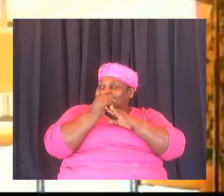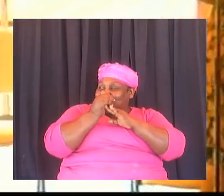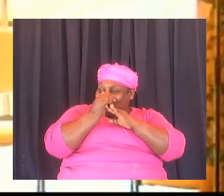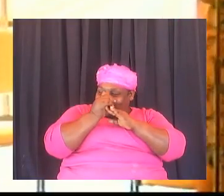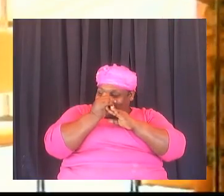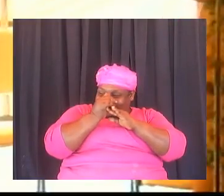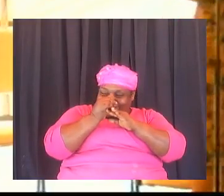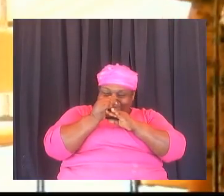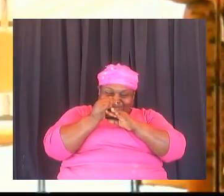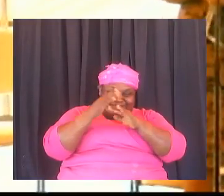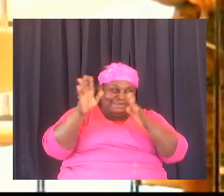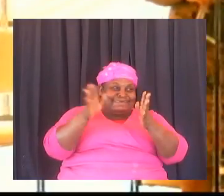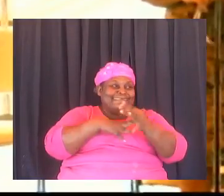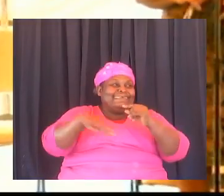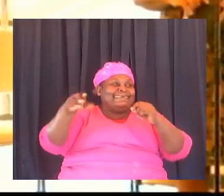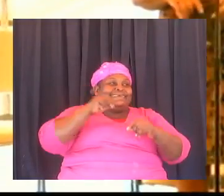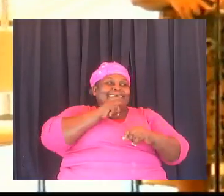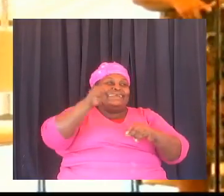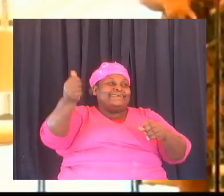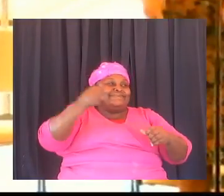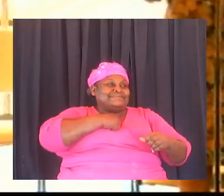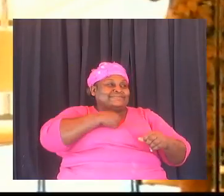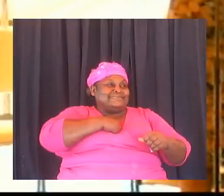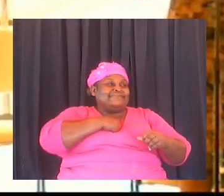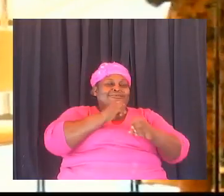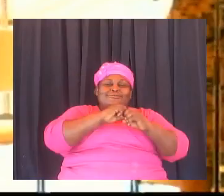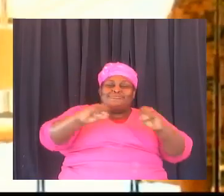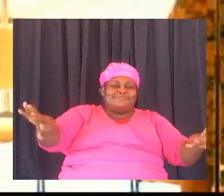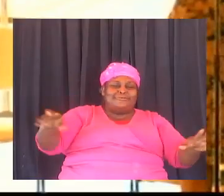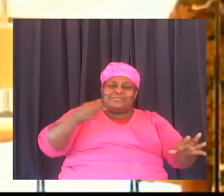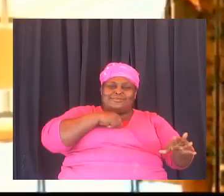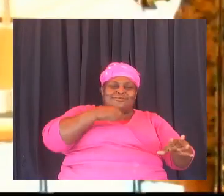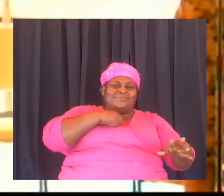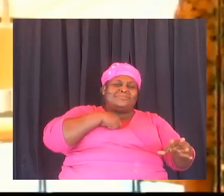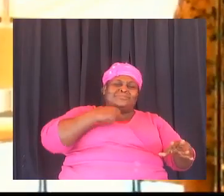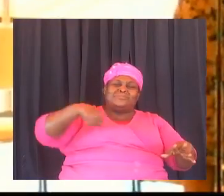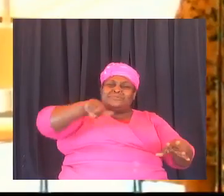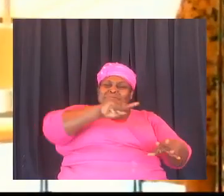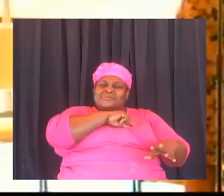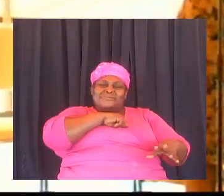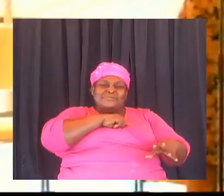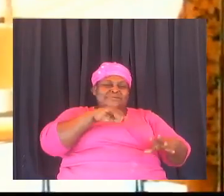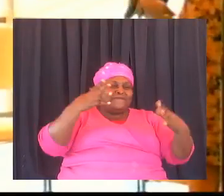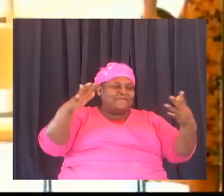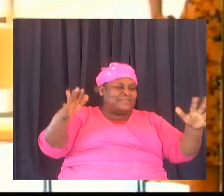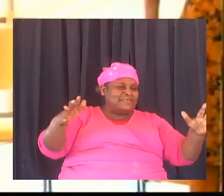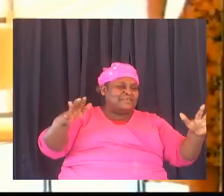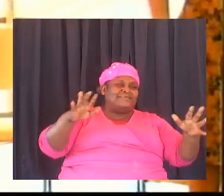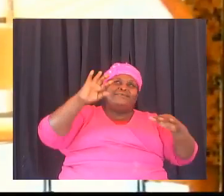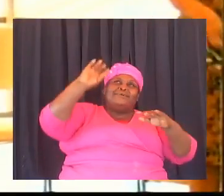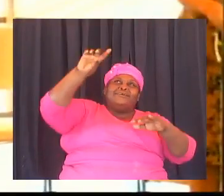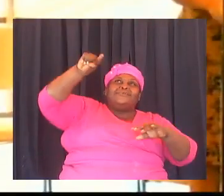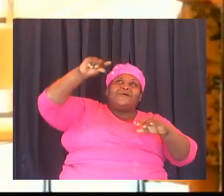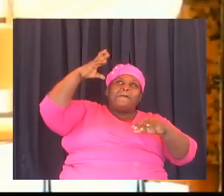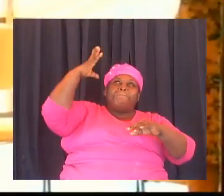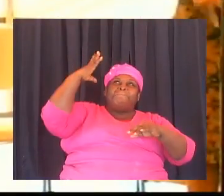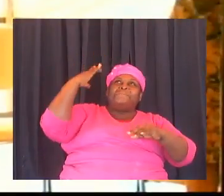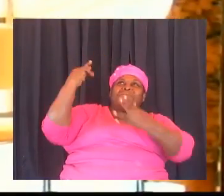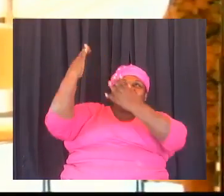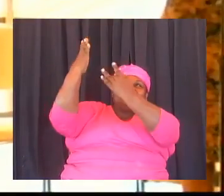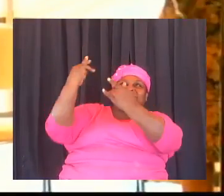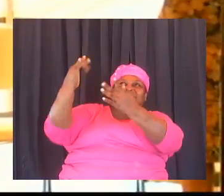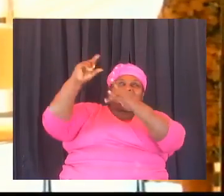mighty God. Not of ourselves, nothing that we have done, God. But God, your mercies and your grace,